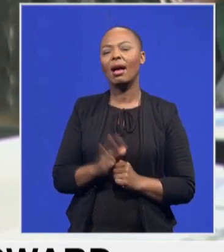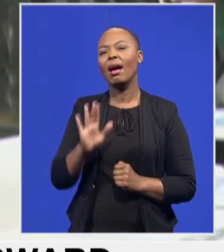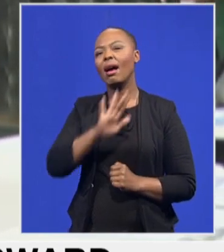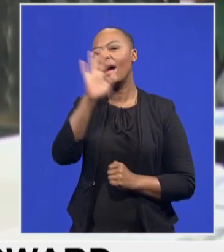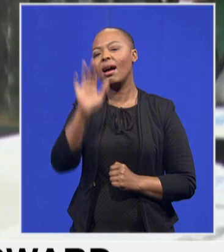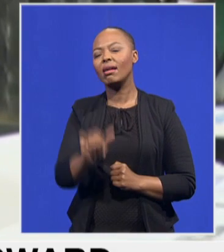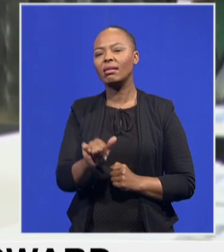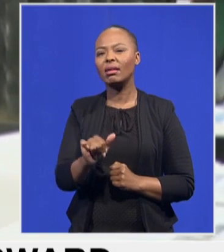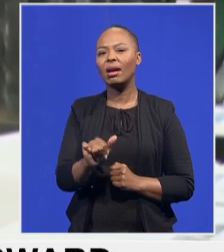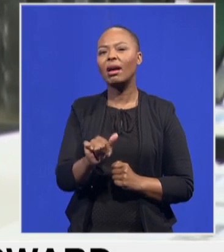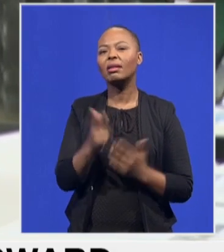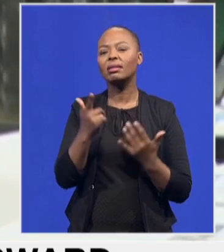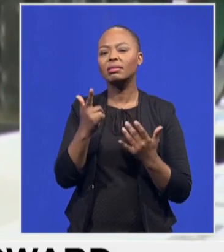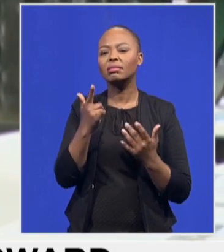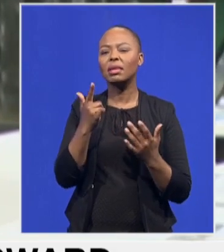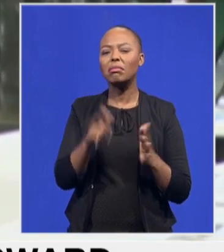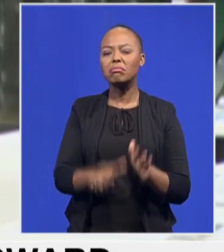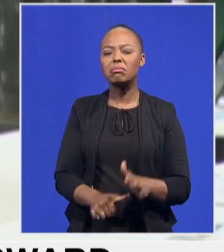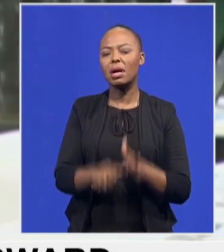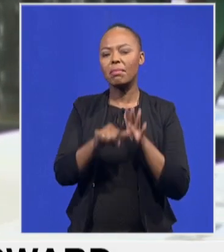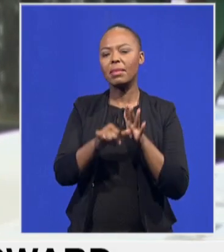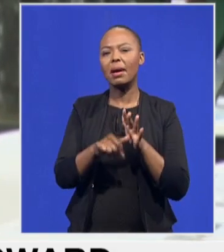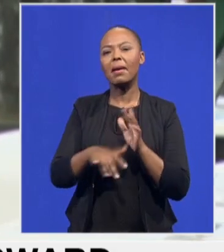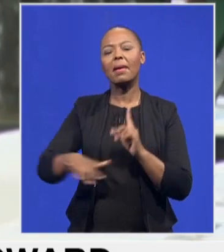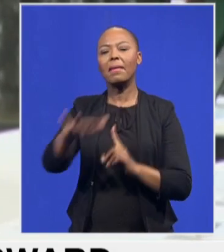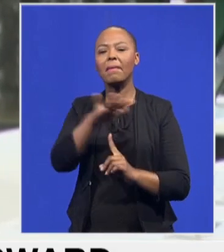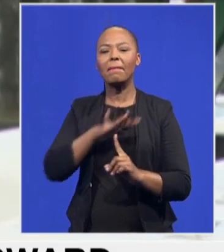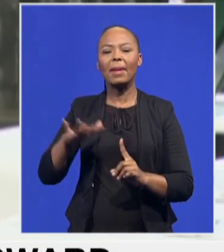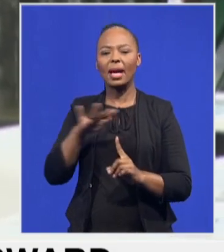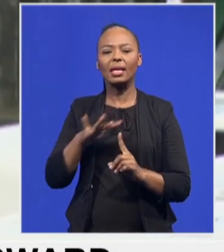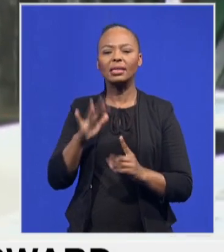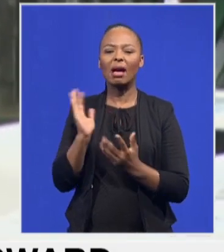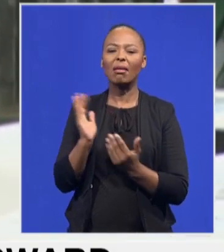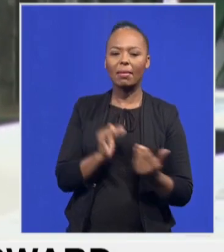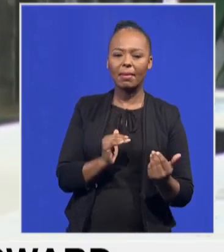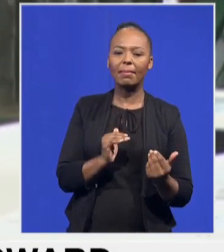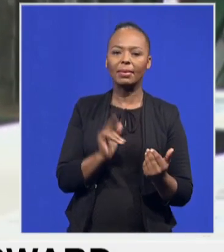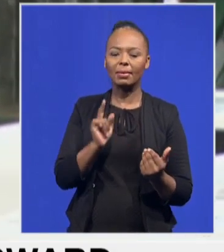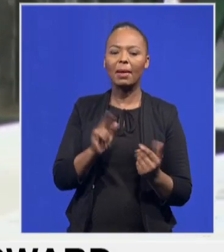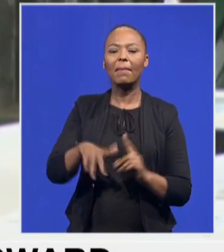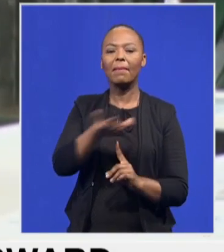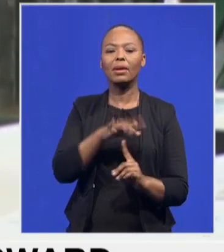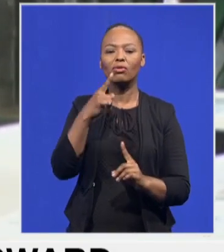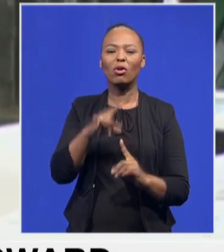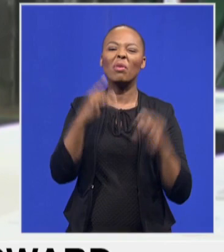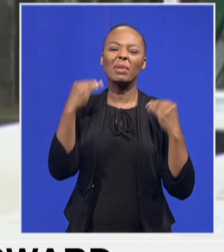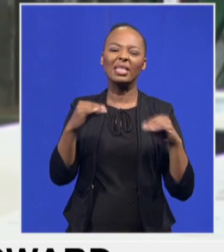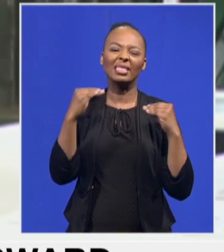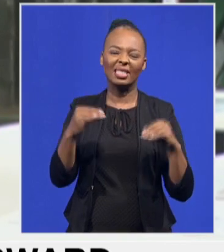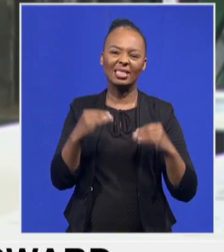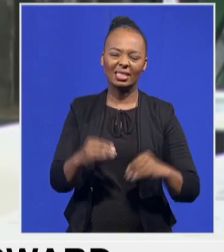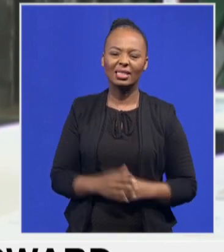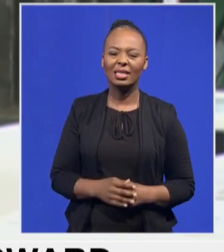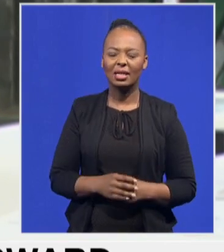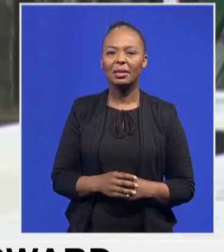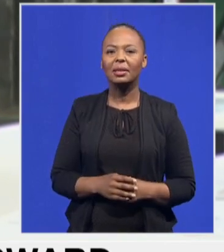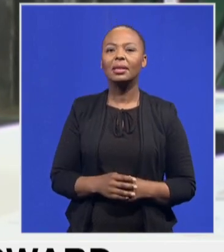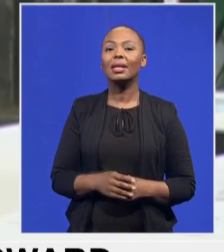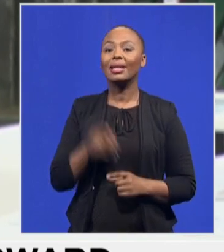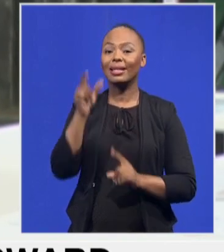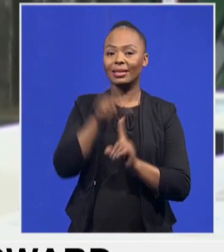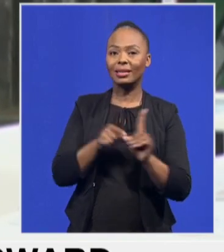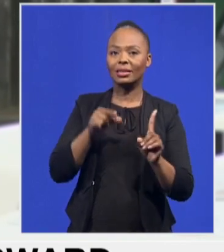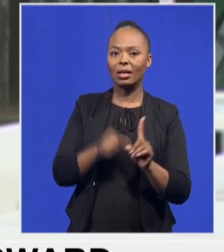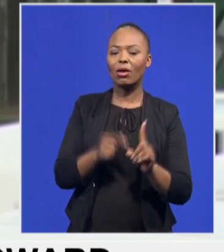lucrative place for business, what makes South Africa a lucrative place. And I am joined by Karen Skitter. She is from Free